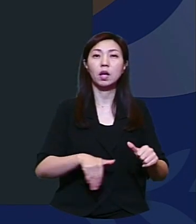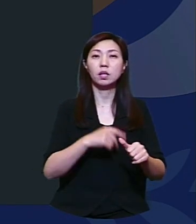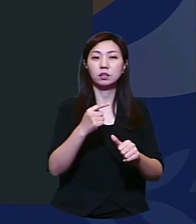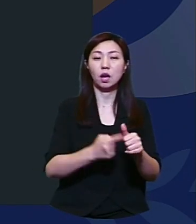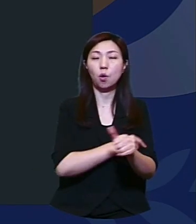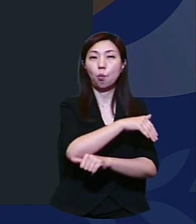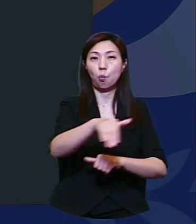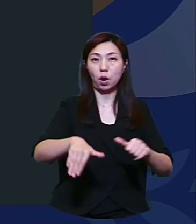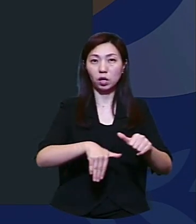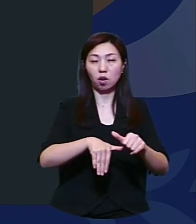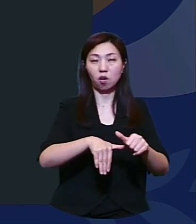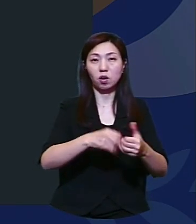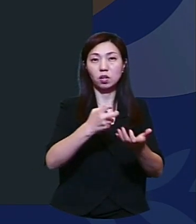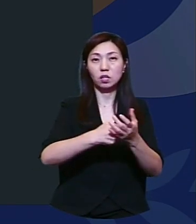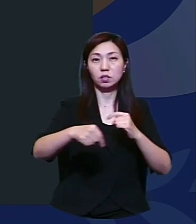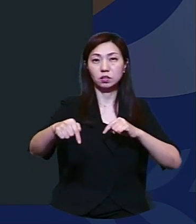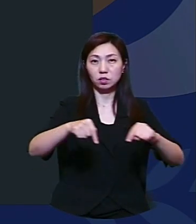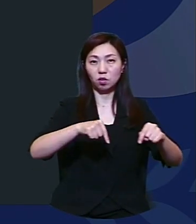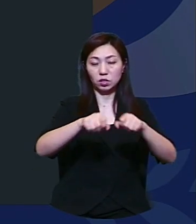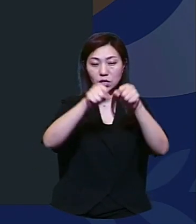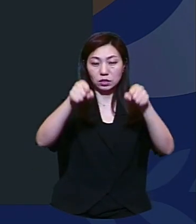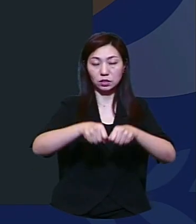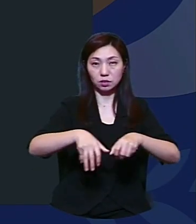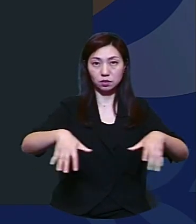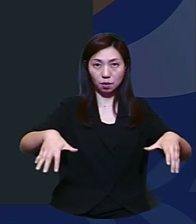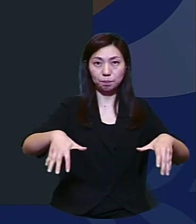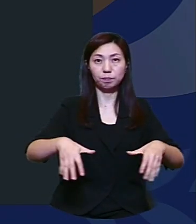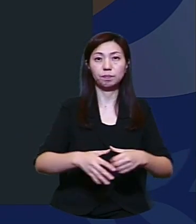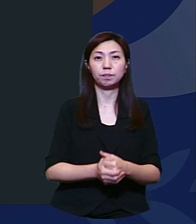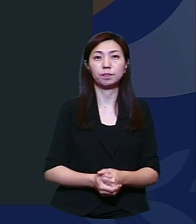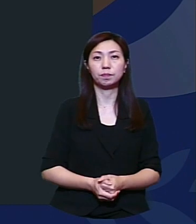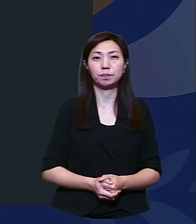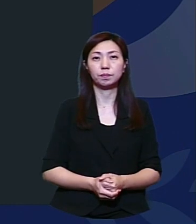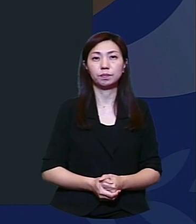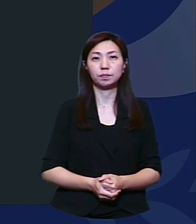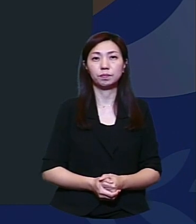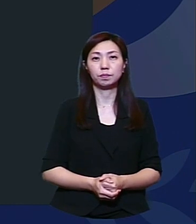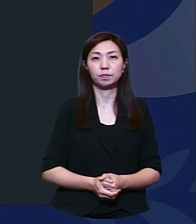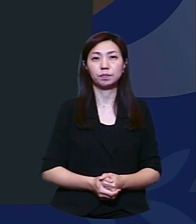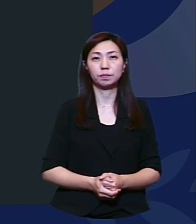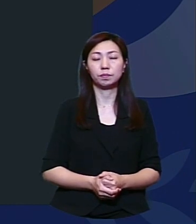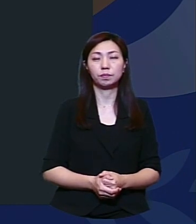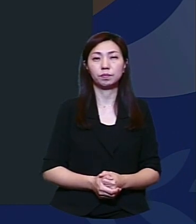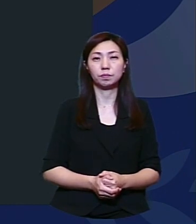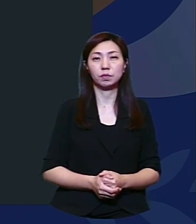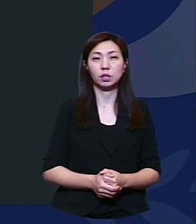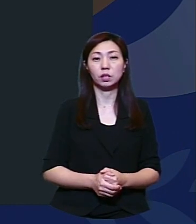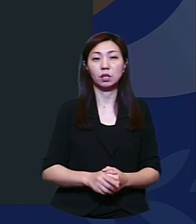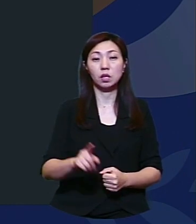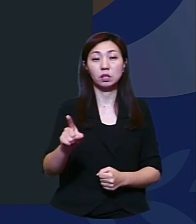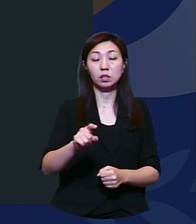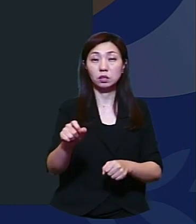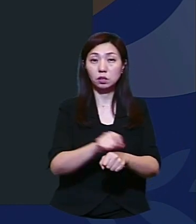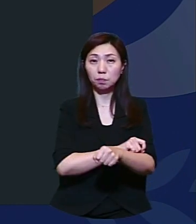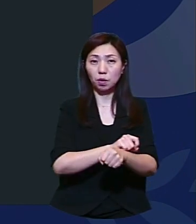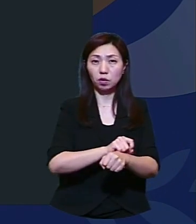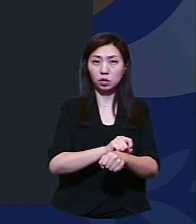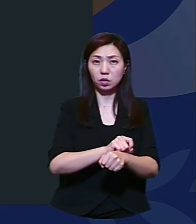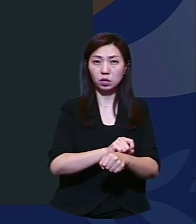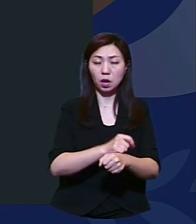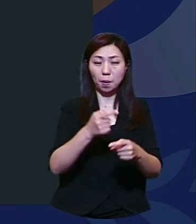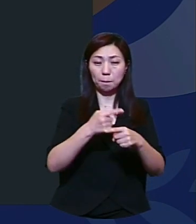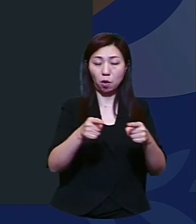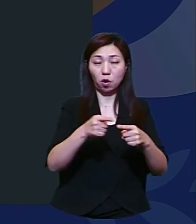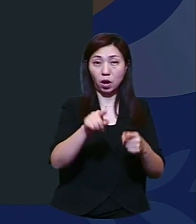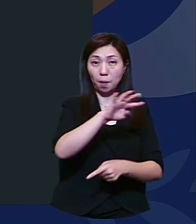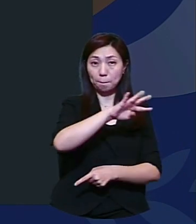for proper measurement? It's quite a difficult question, looks like. And Dr.